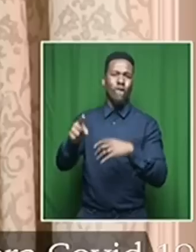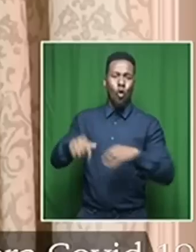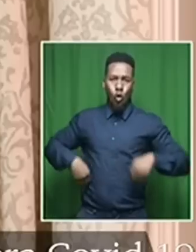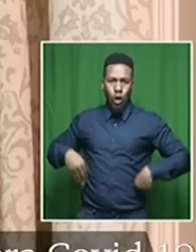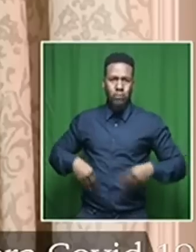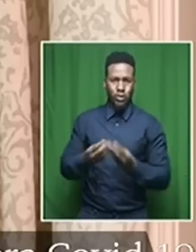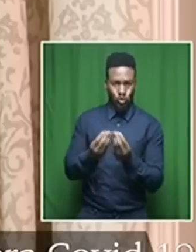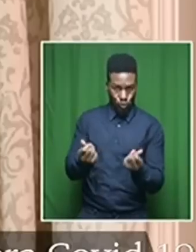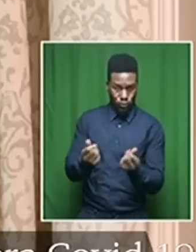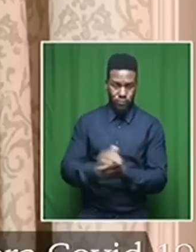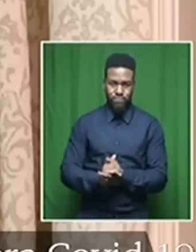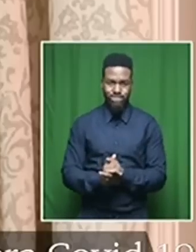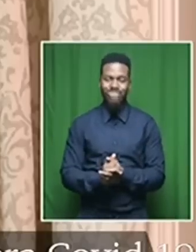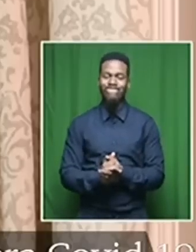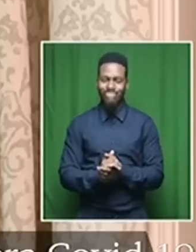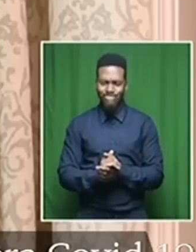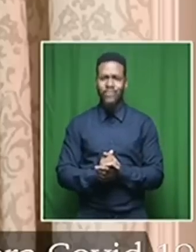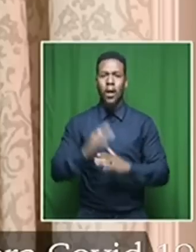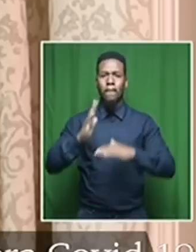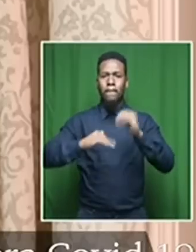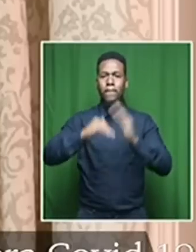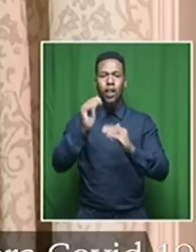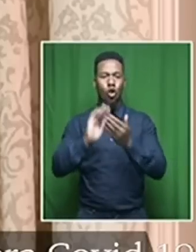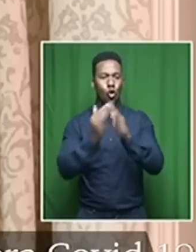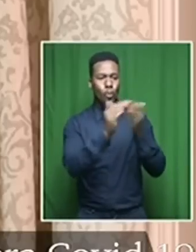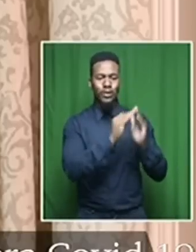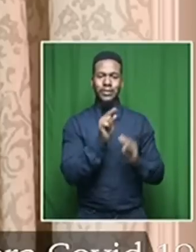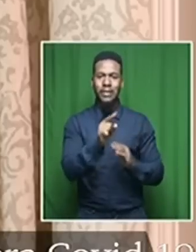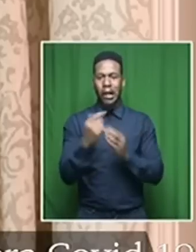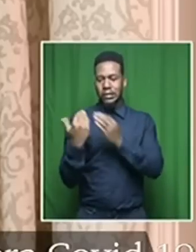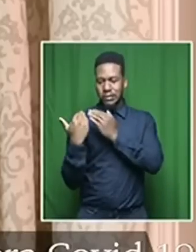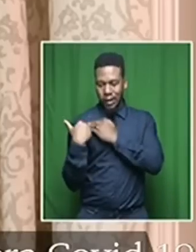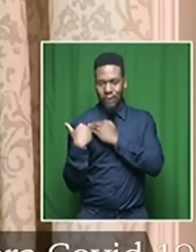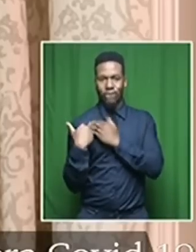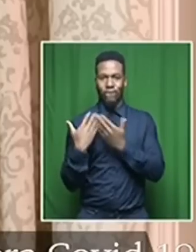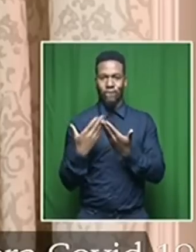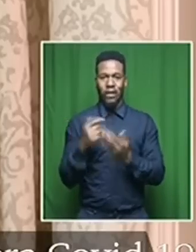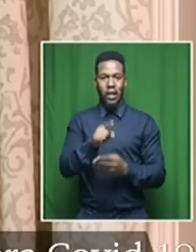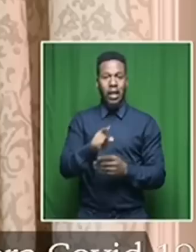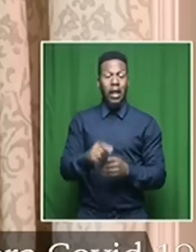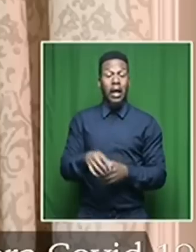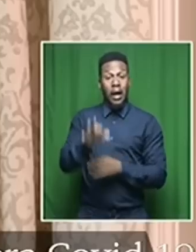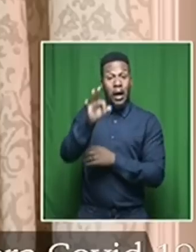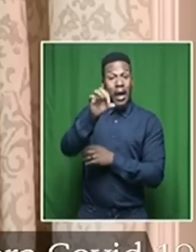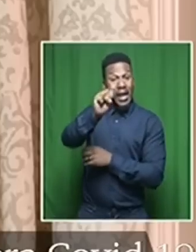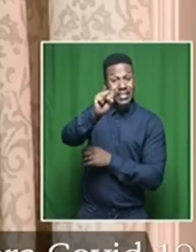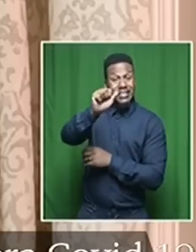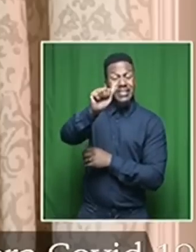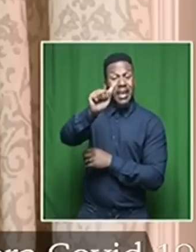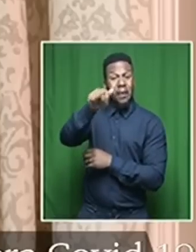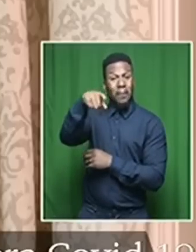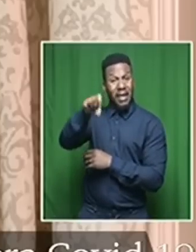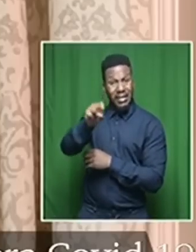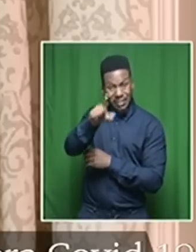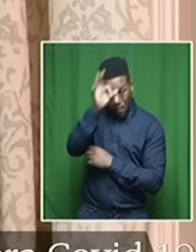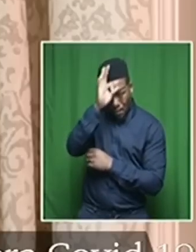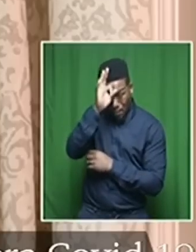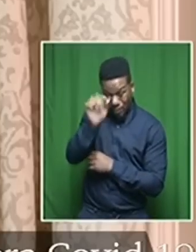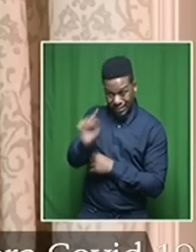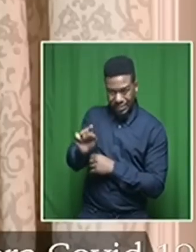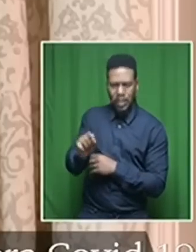build communities that are safe and secure, the South African Police Service has established